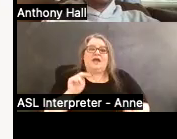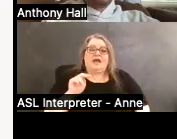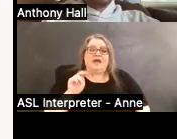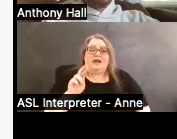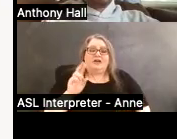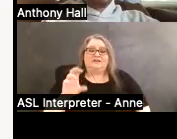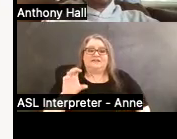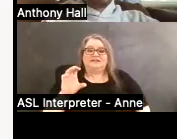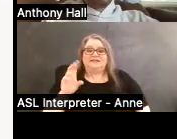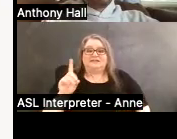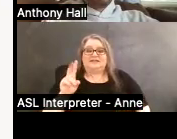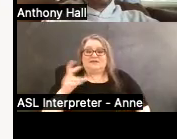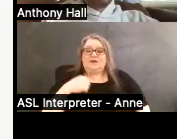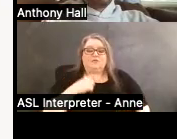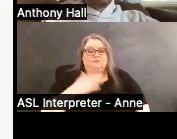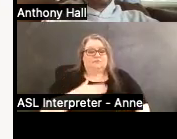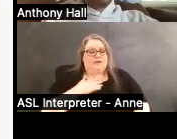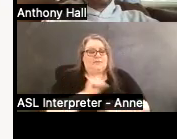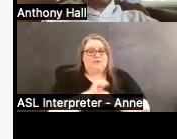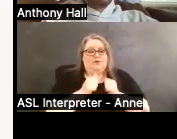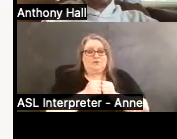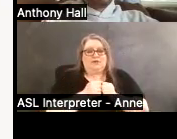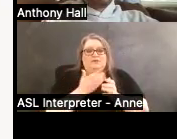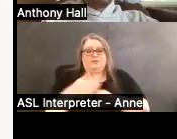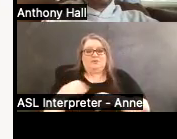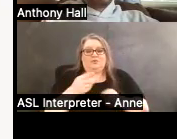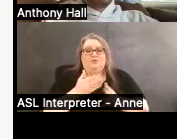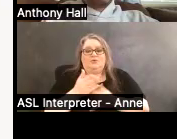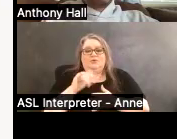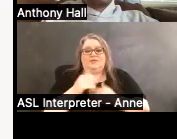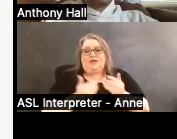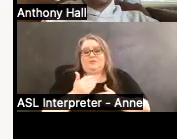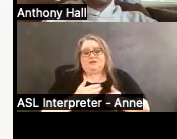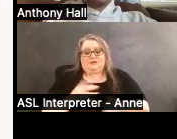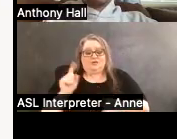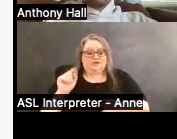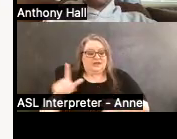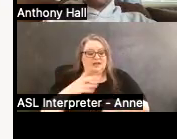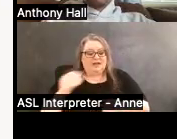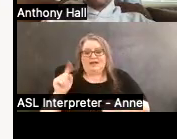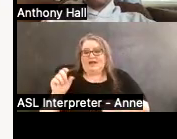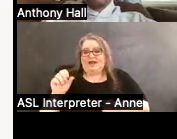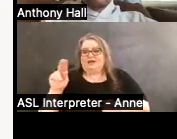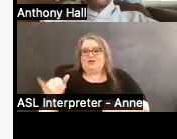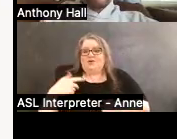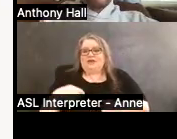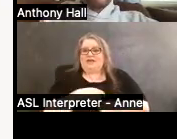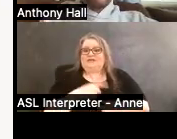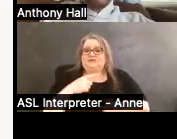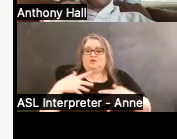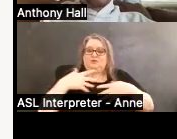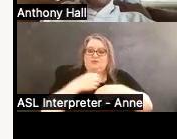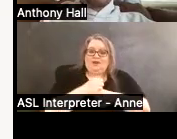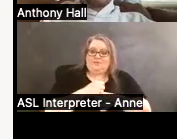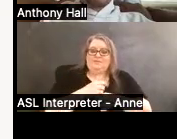glad to work with you in that process. And so TL and Tony, as we wrap up, from both of